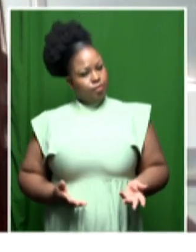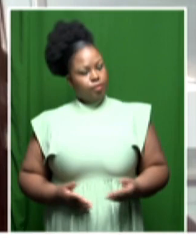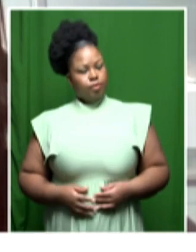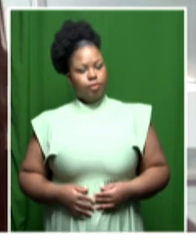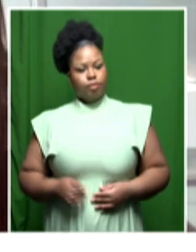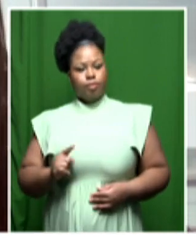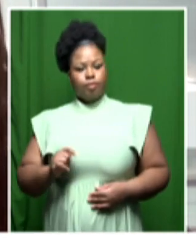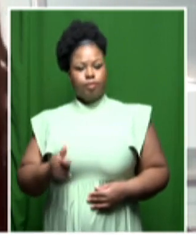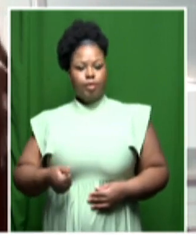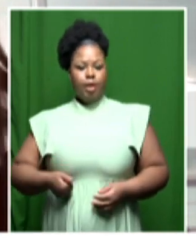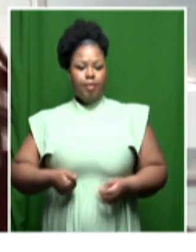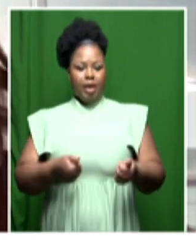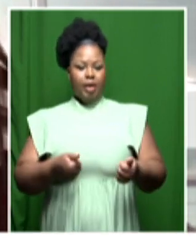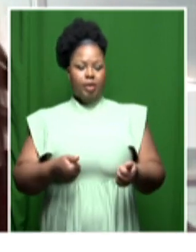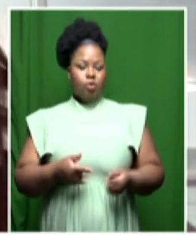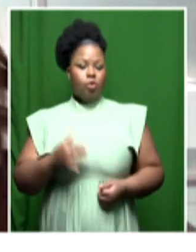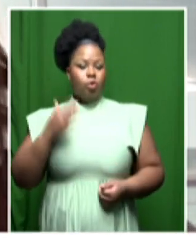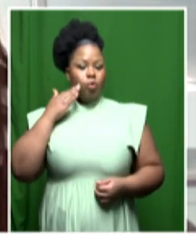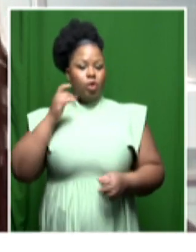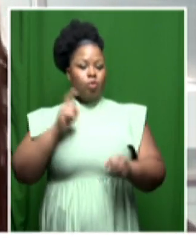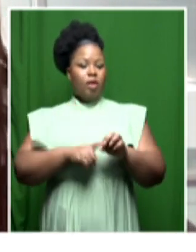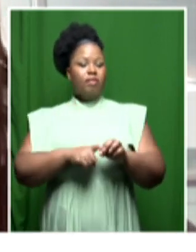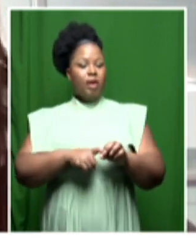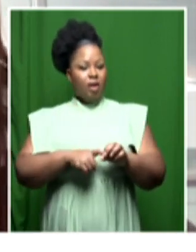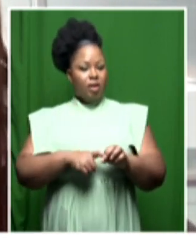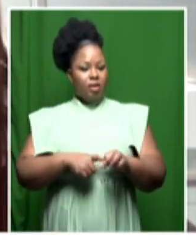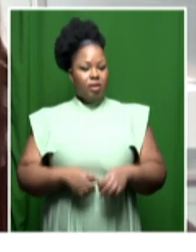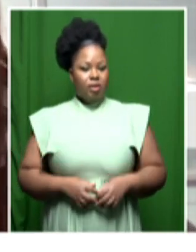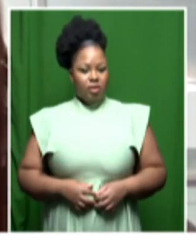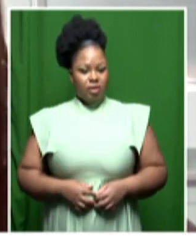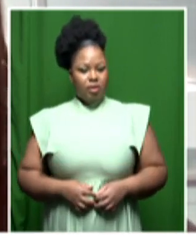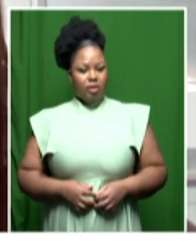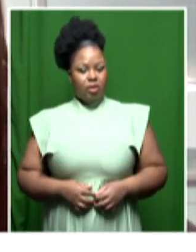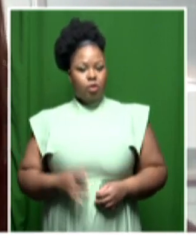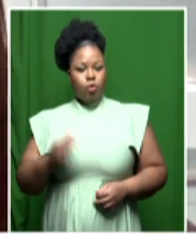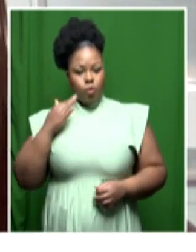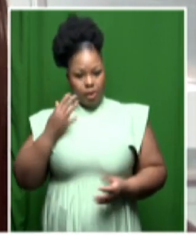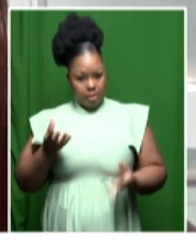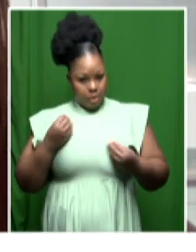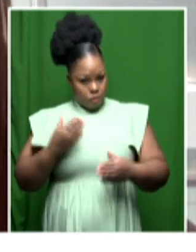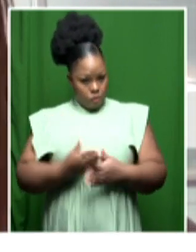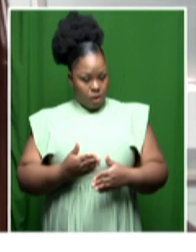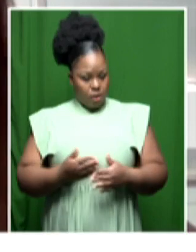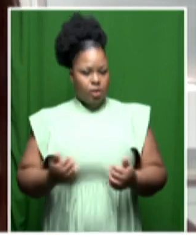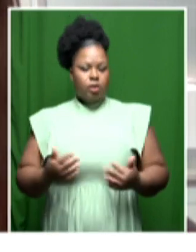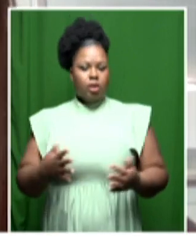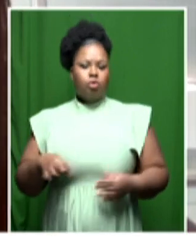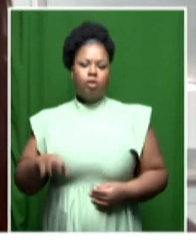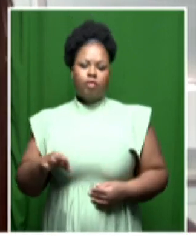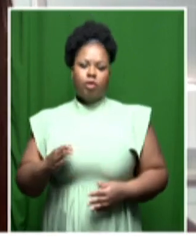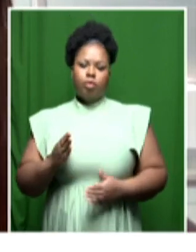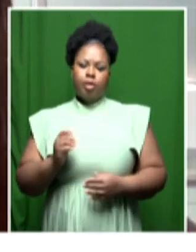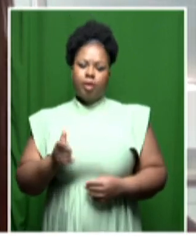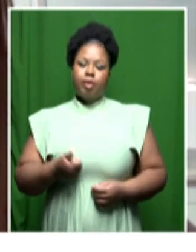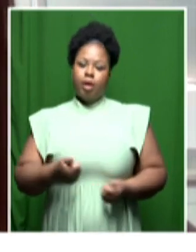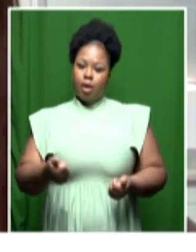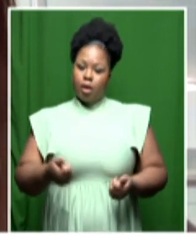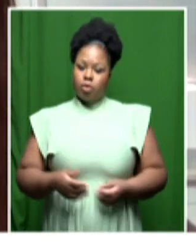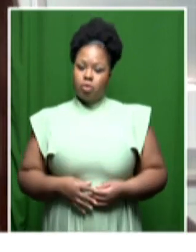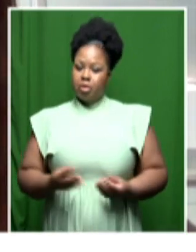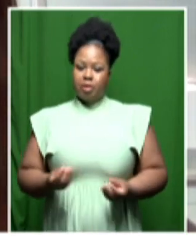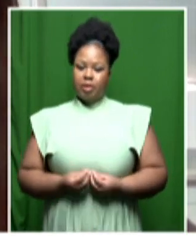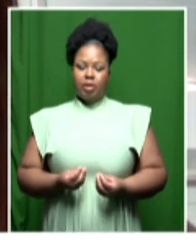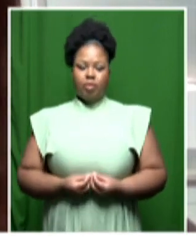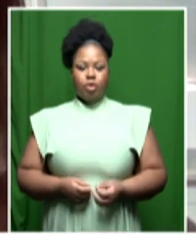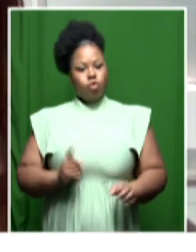this payback that we're talking about, once the student qualifies, it will be obviously when they get work and they can start affording to pay it back. I mean, that wouldn't be something